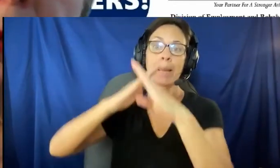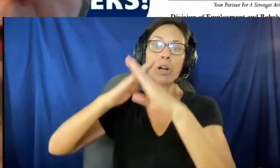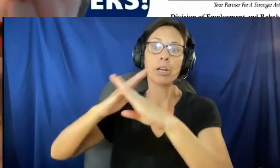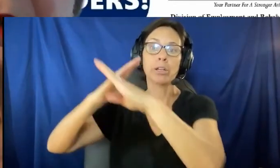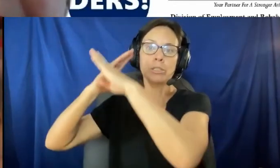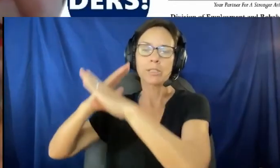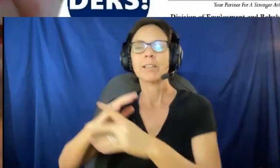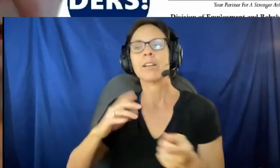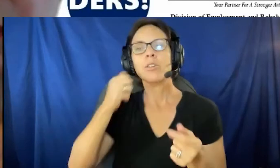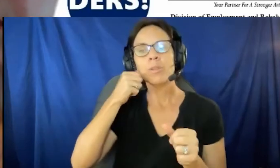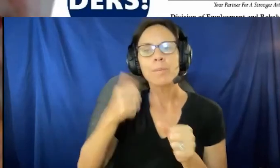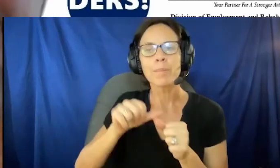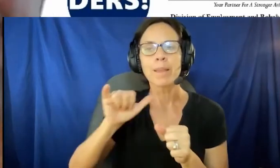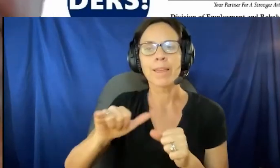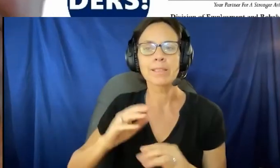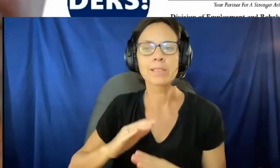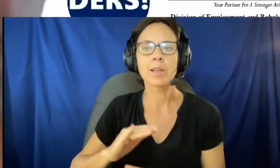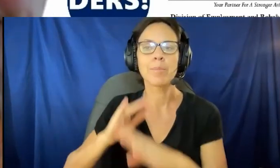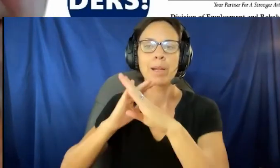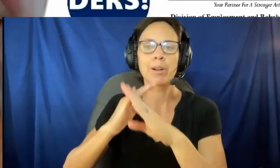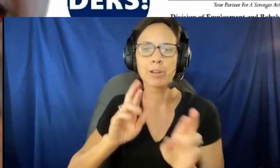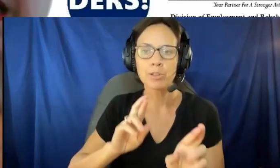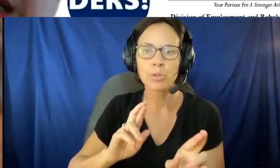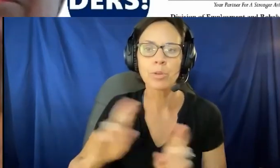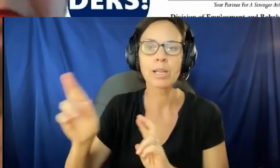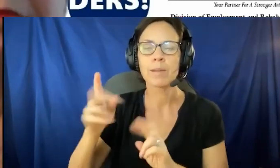preparing for getting or keeping employment.